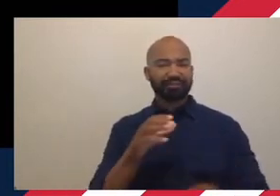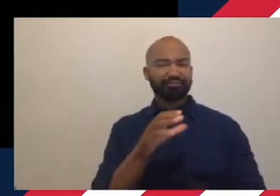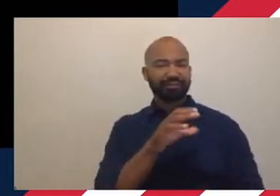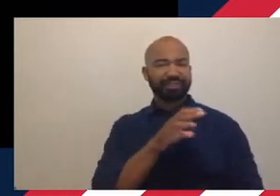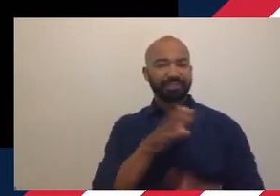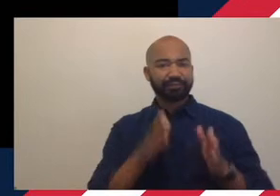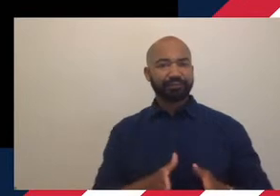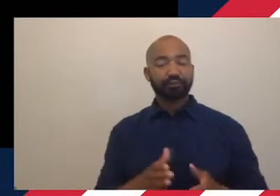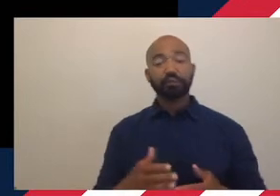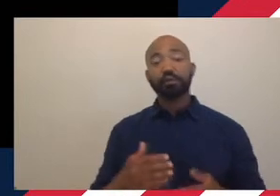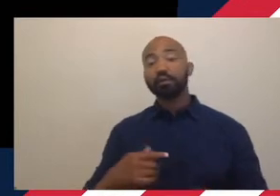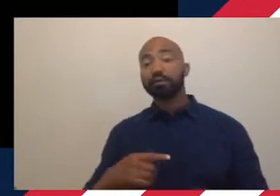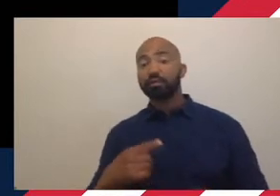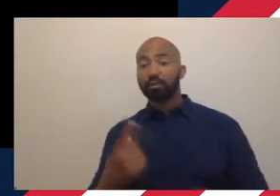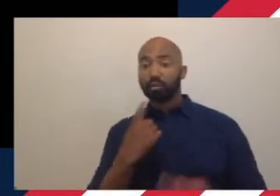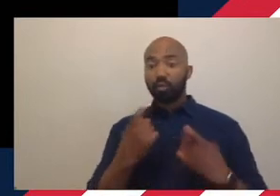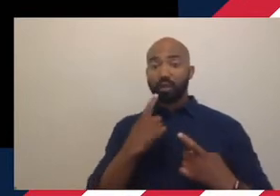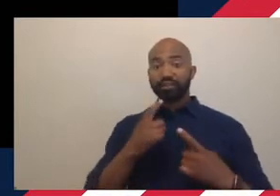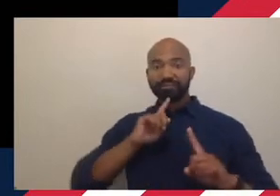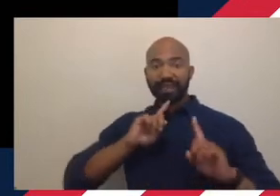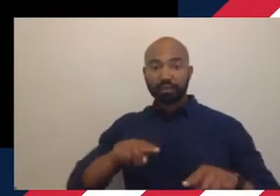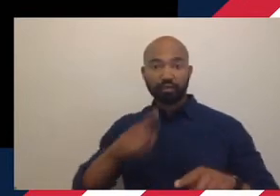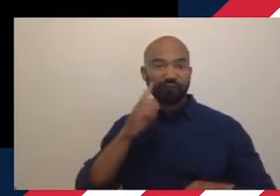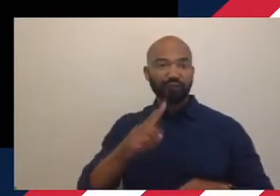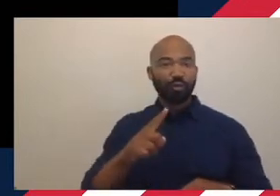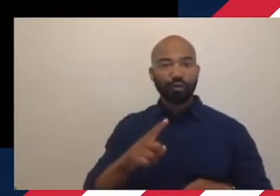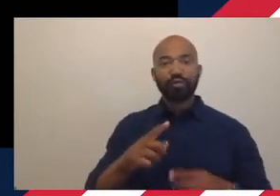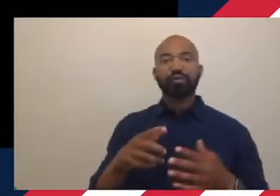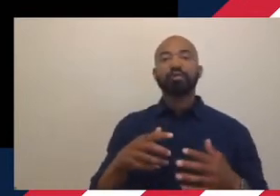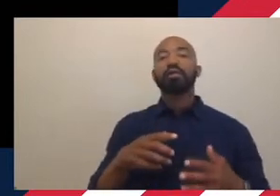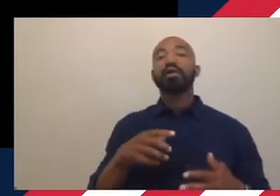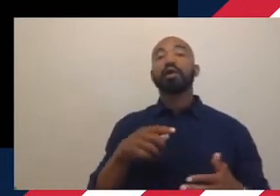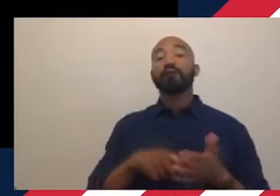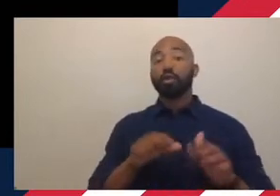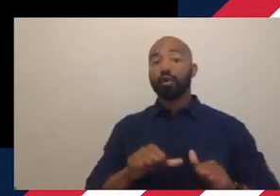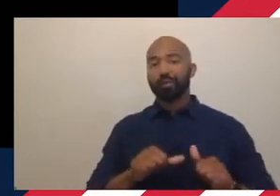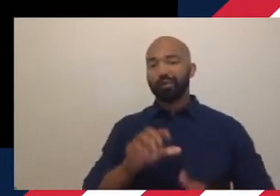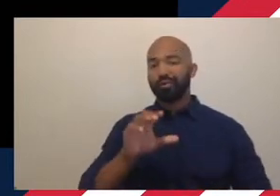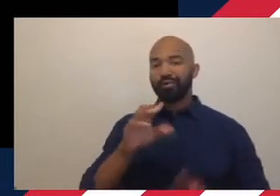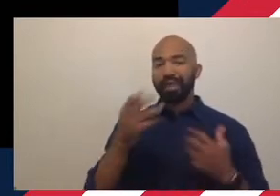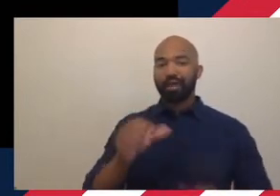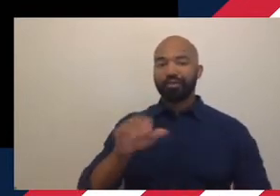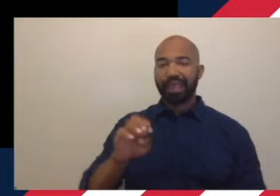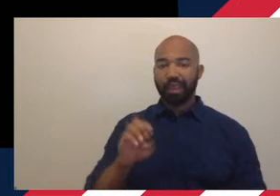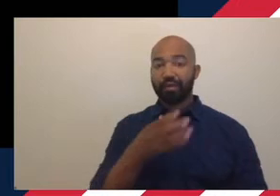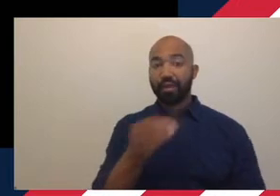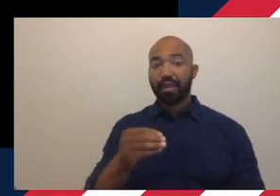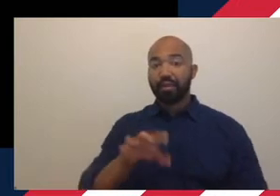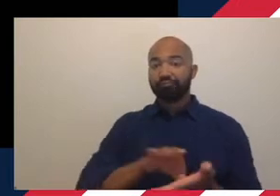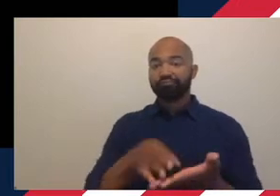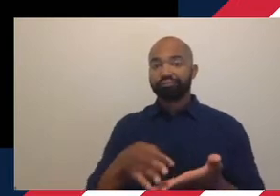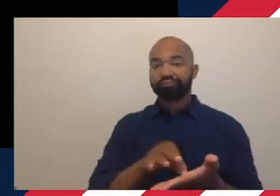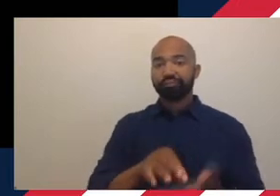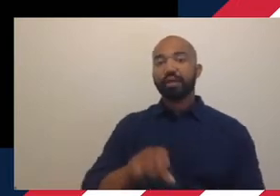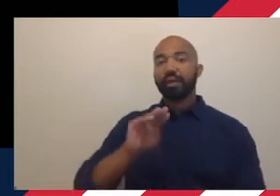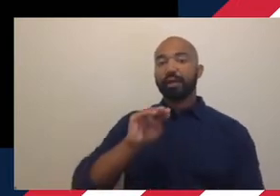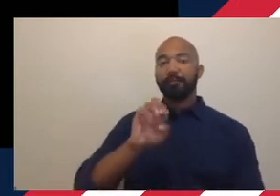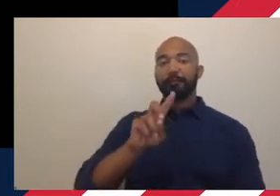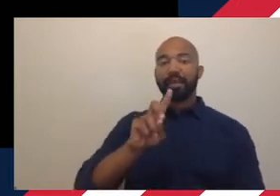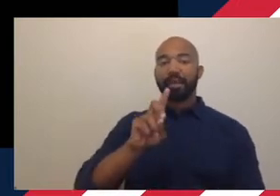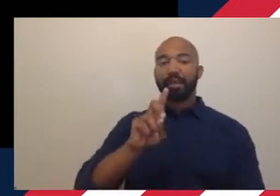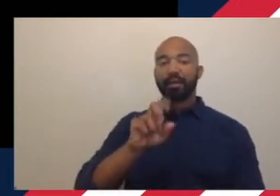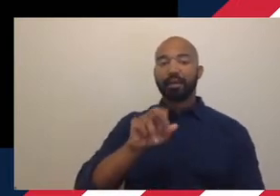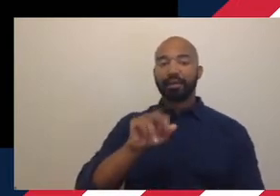about affordable health care and Medicare plans. It's a job that I extremely am proud